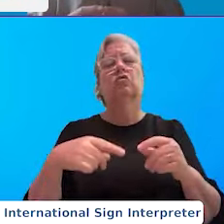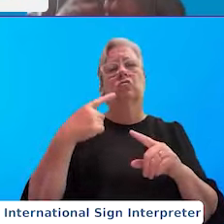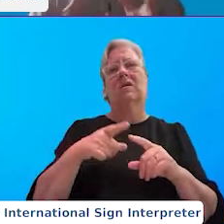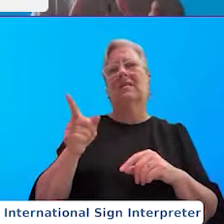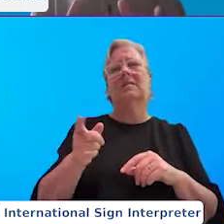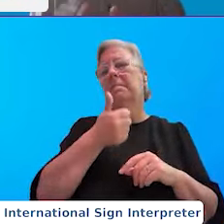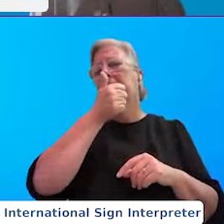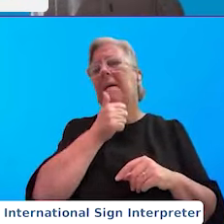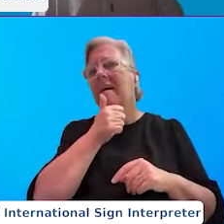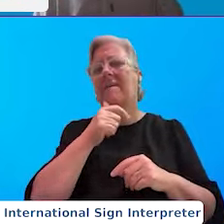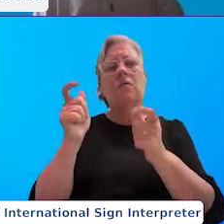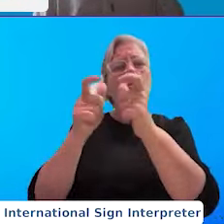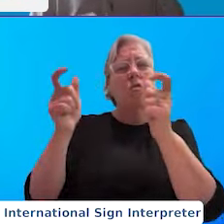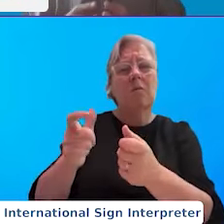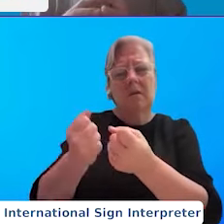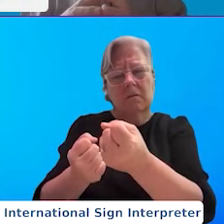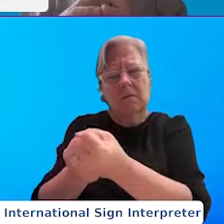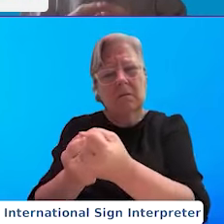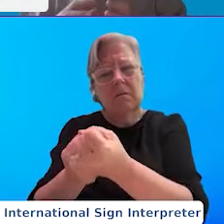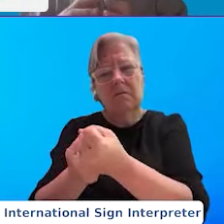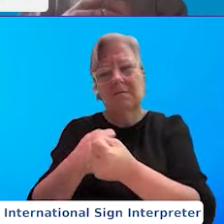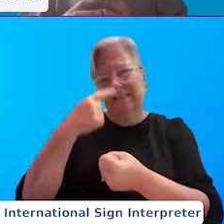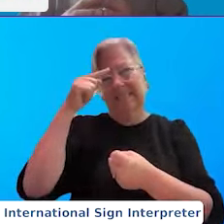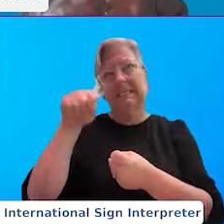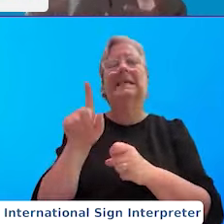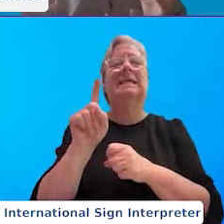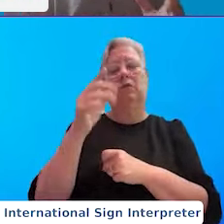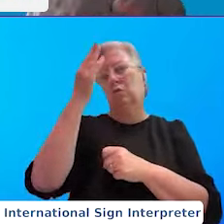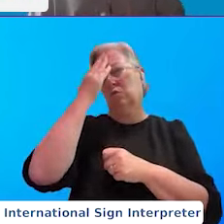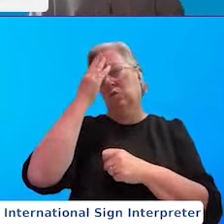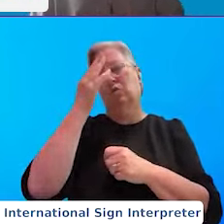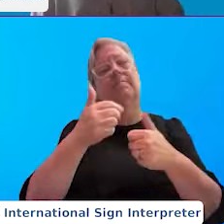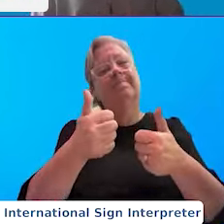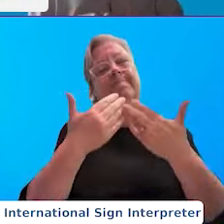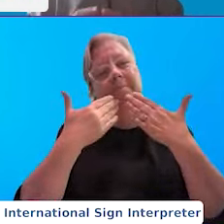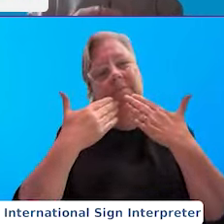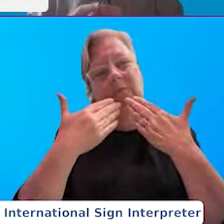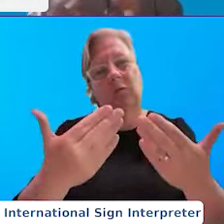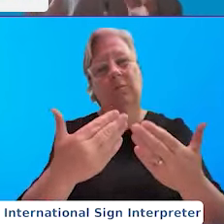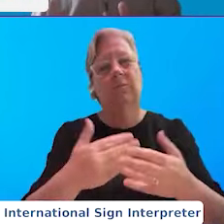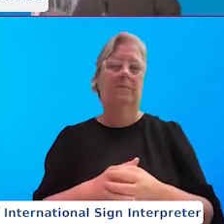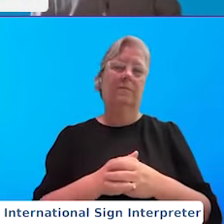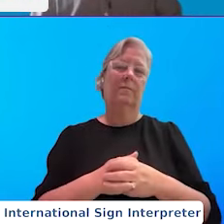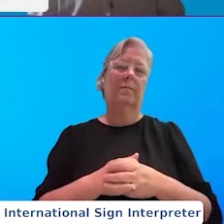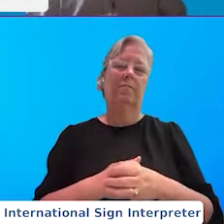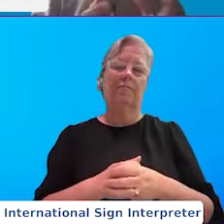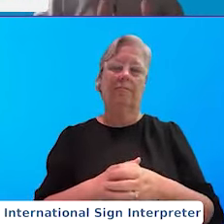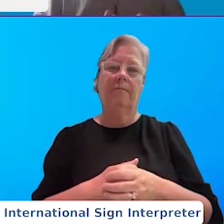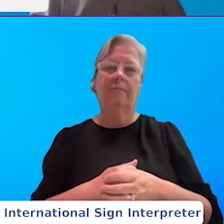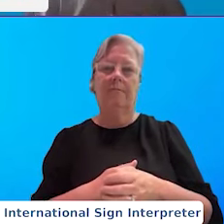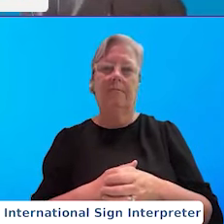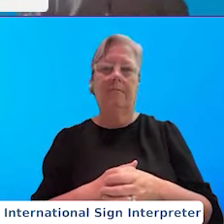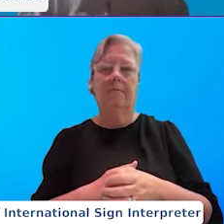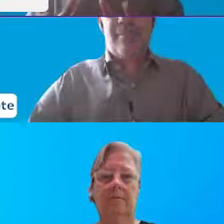we put much more emphasis on the way this will be resourced by a combination of